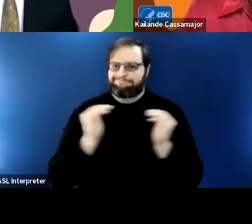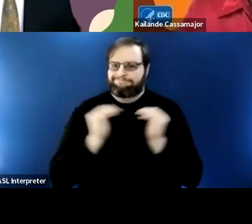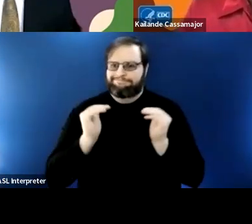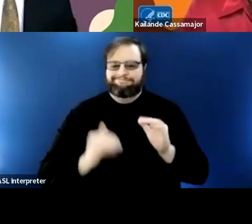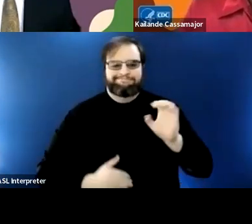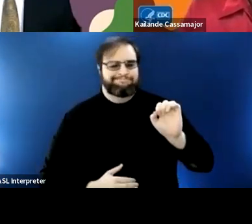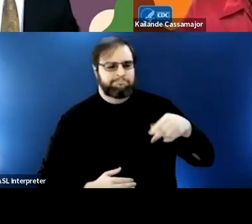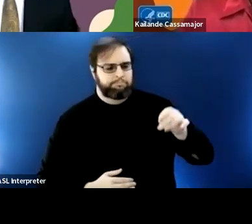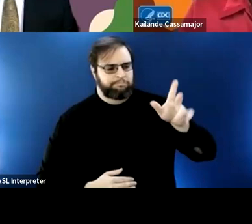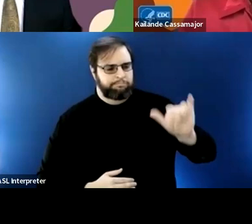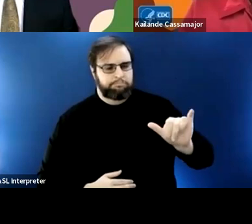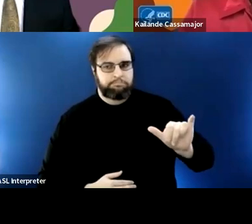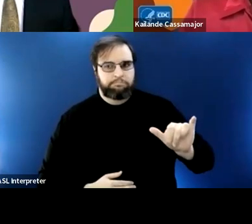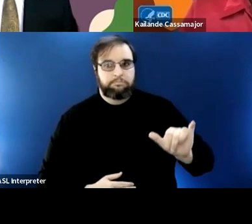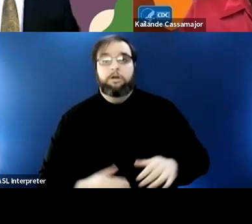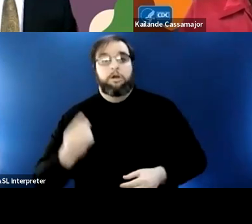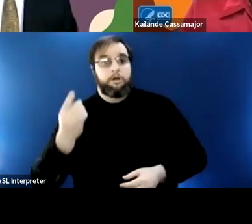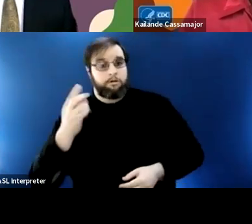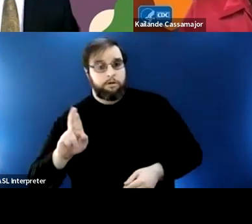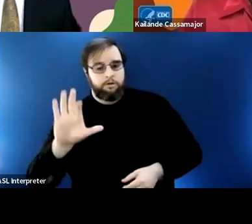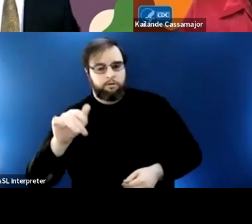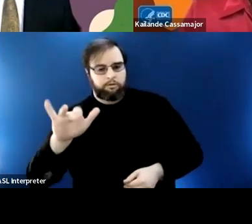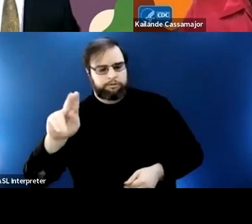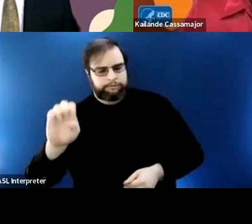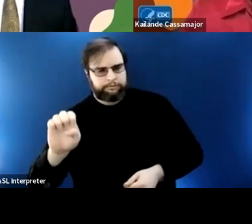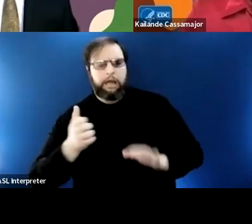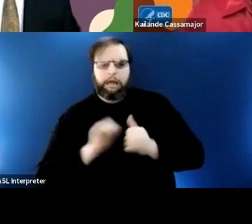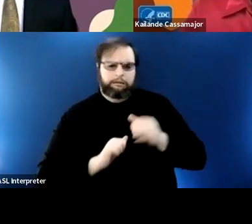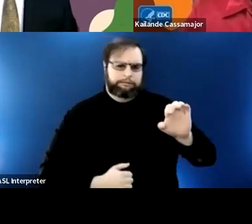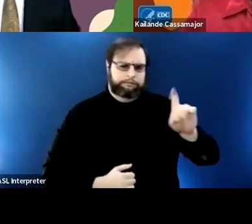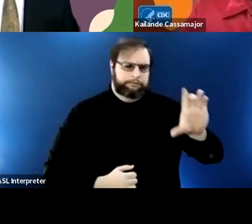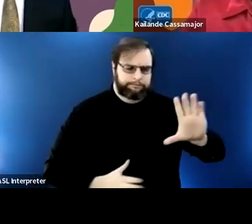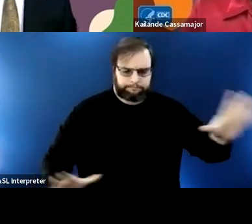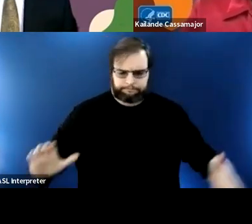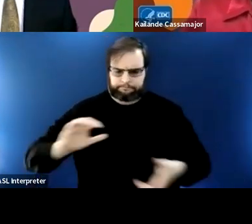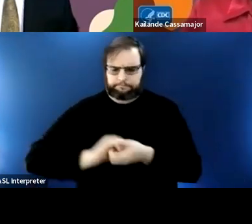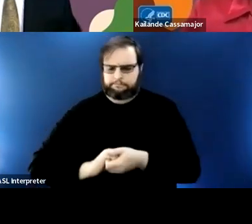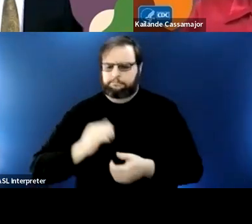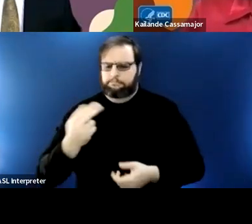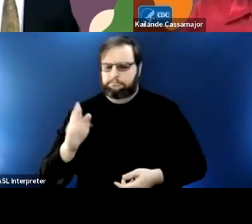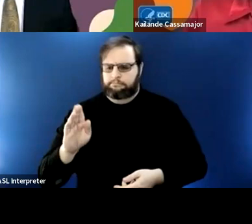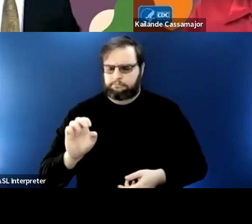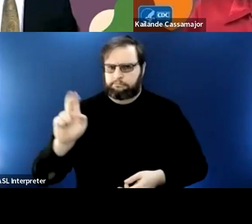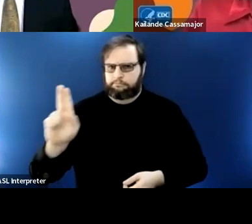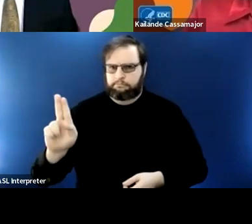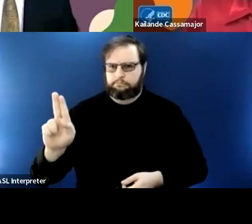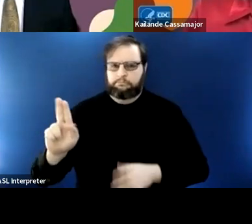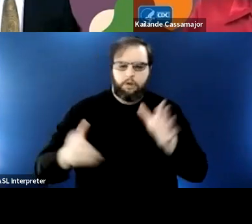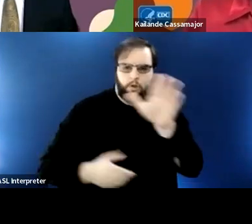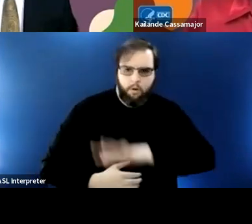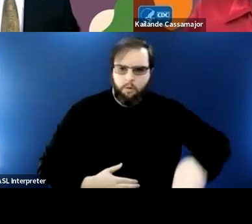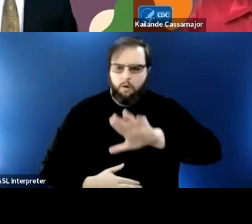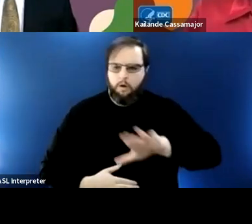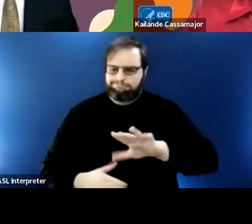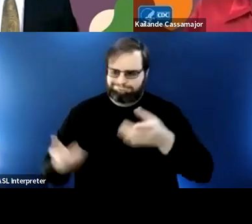Dr. Carlisle. How can CDC partner with HBCUs to improve the overall state of racial and